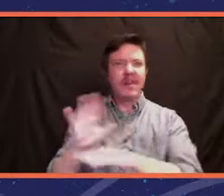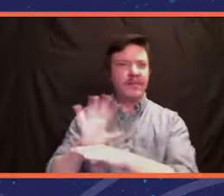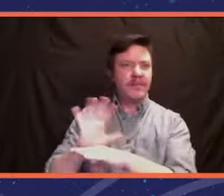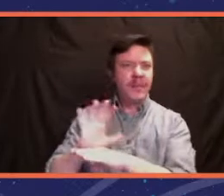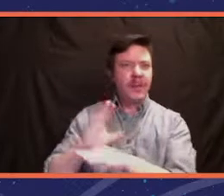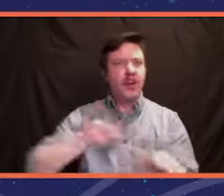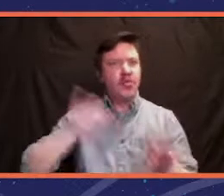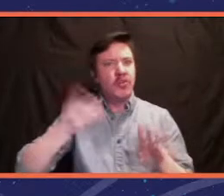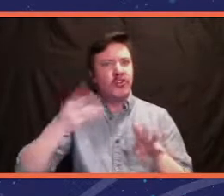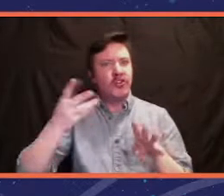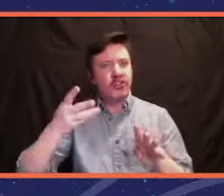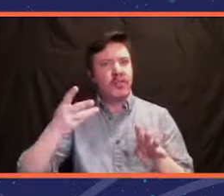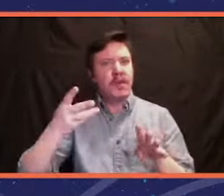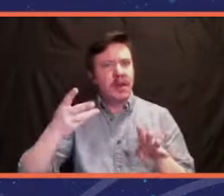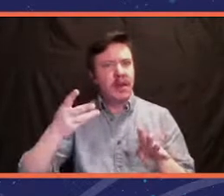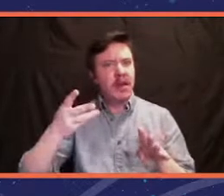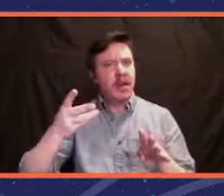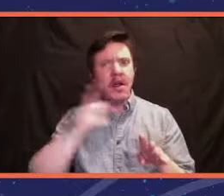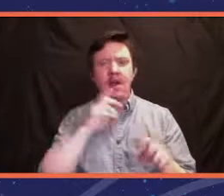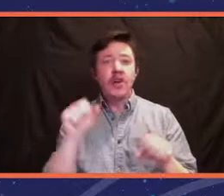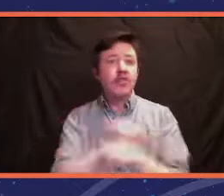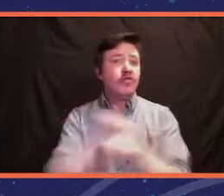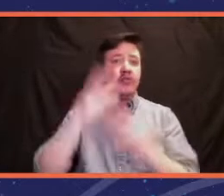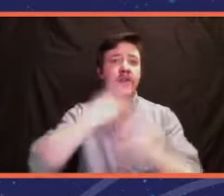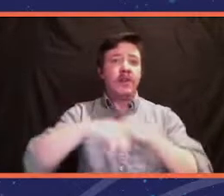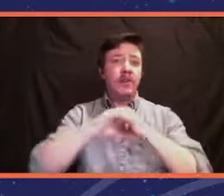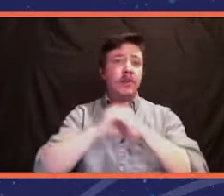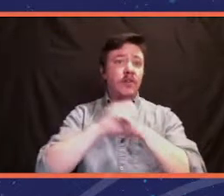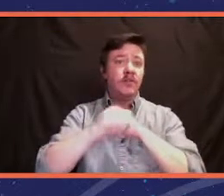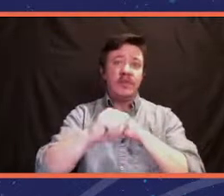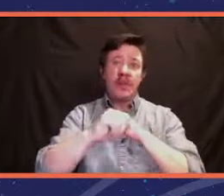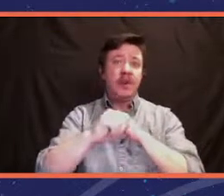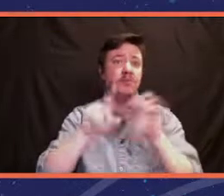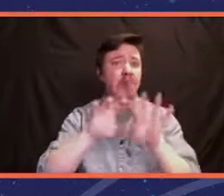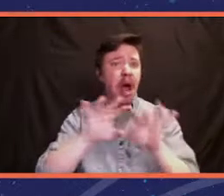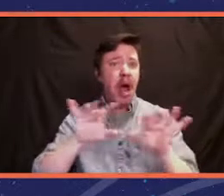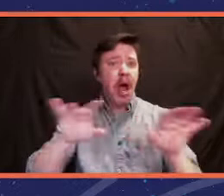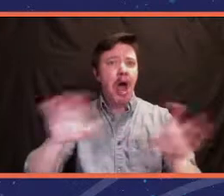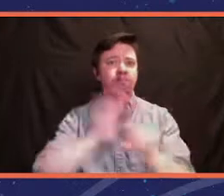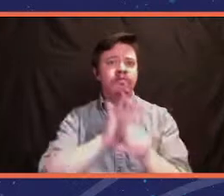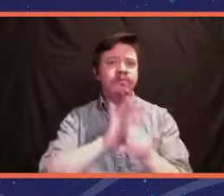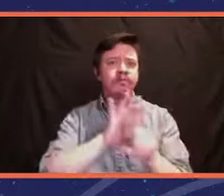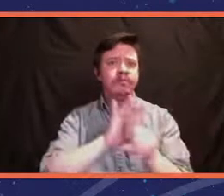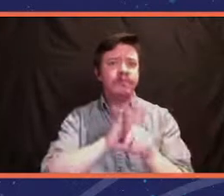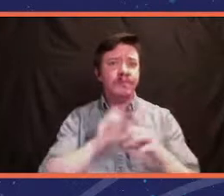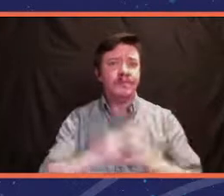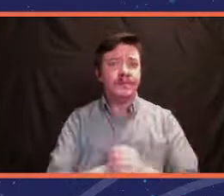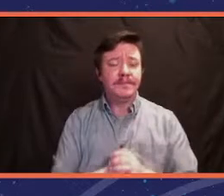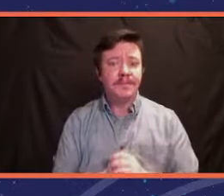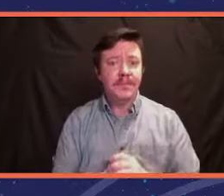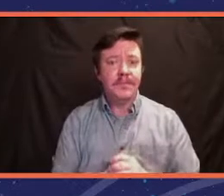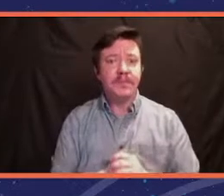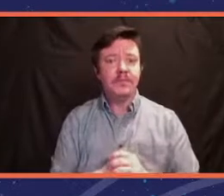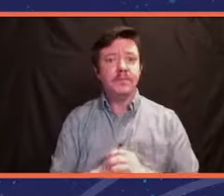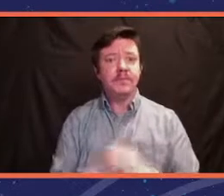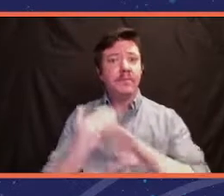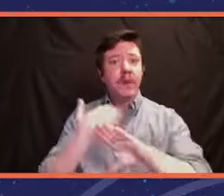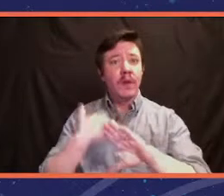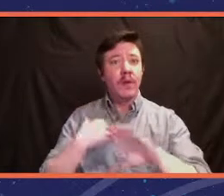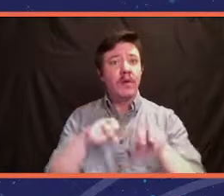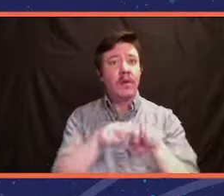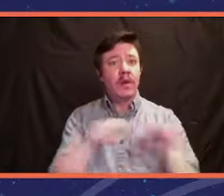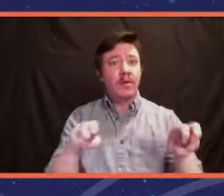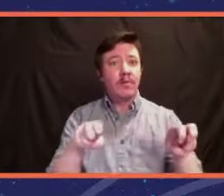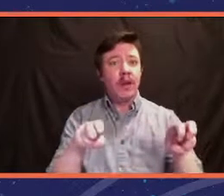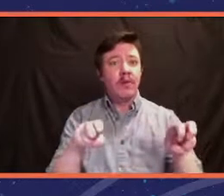it definitely does so great on social media. And I know when everybody sees it, they're gonna love it. But before we jump into the panel and hearing from you two, I'm